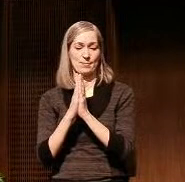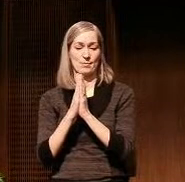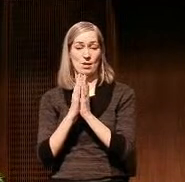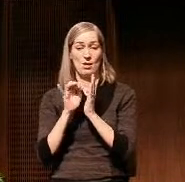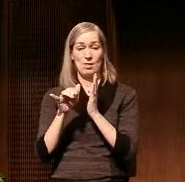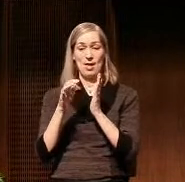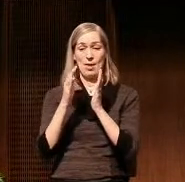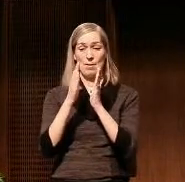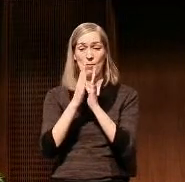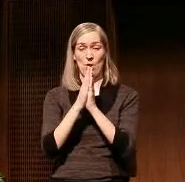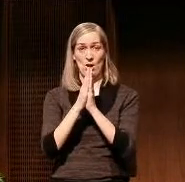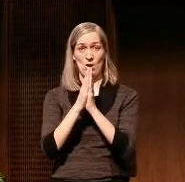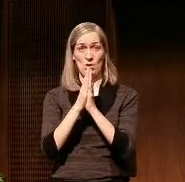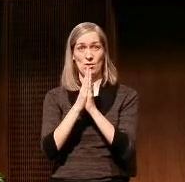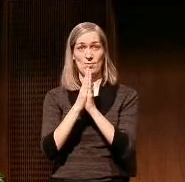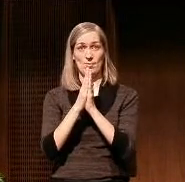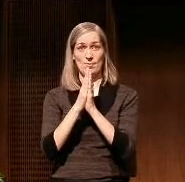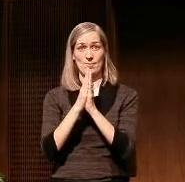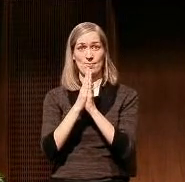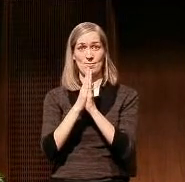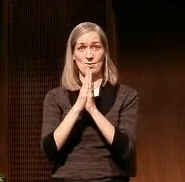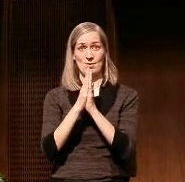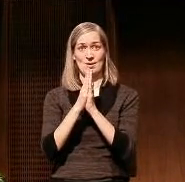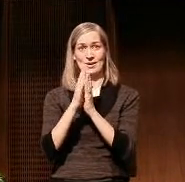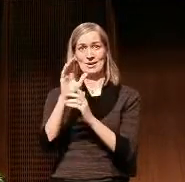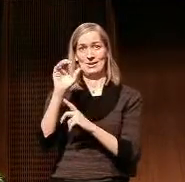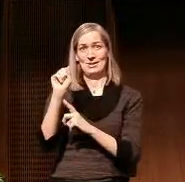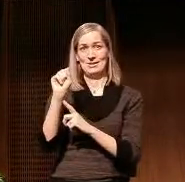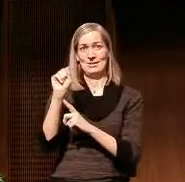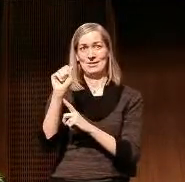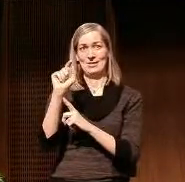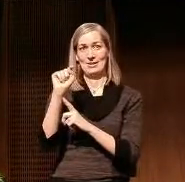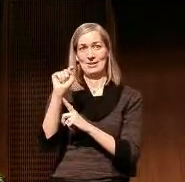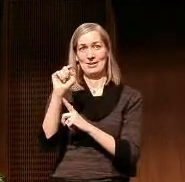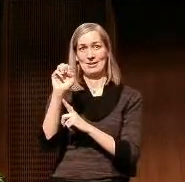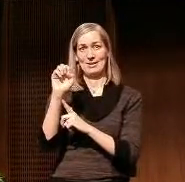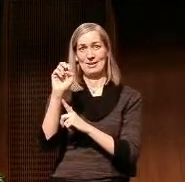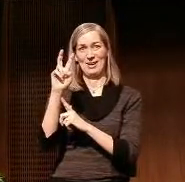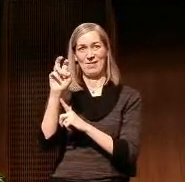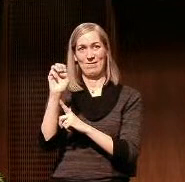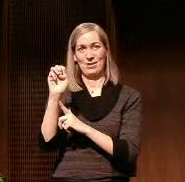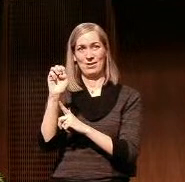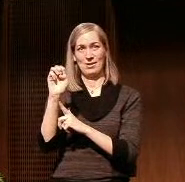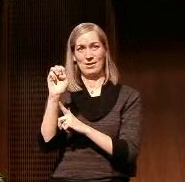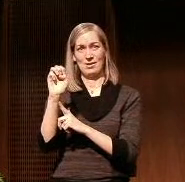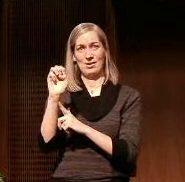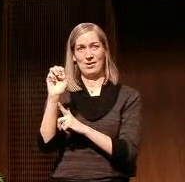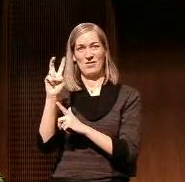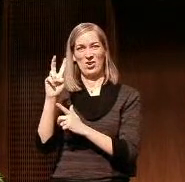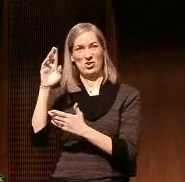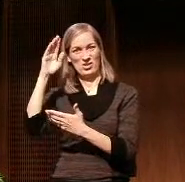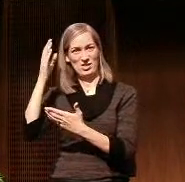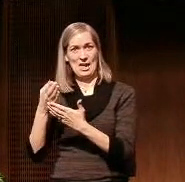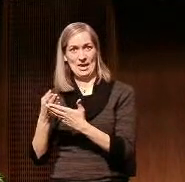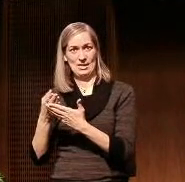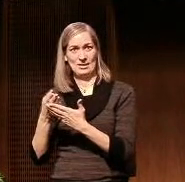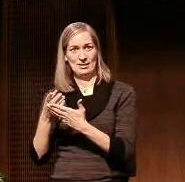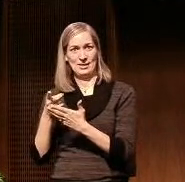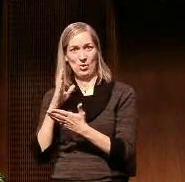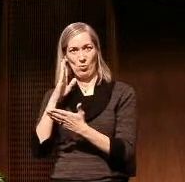And that prayer is going to be led by Steve, Virgil's son.